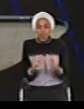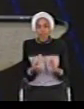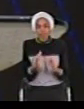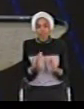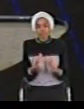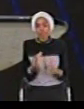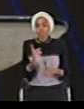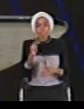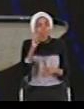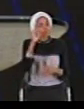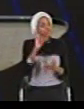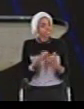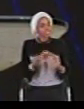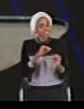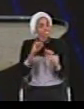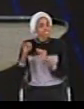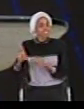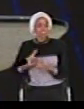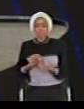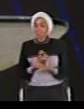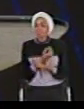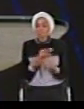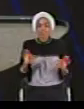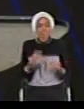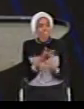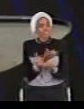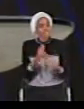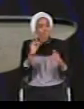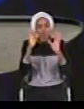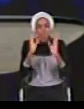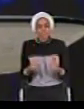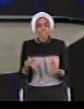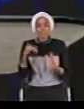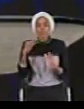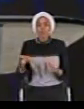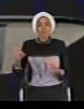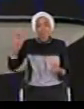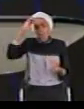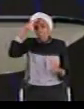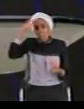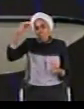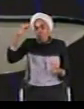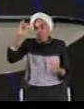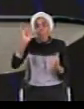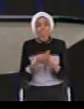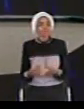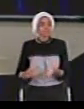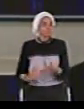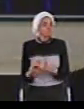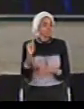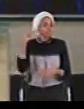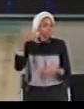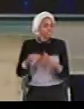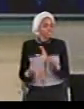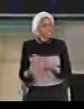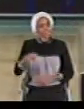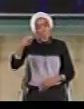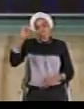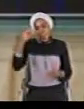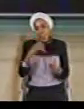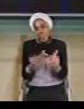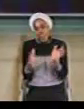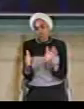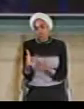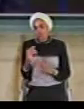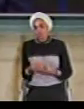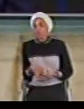us free, the justifier, the liberator of him that believeth in